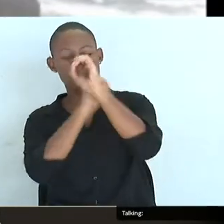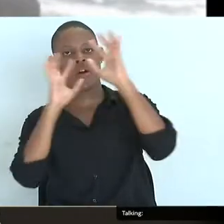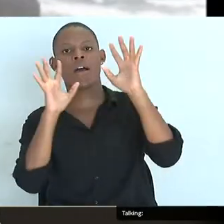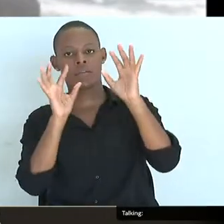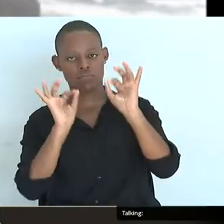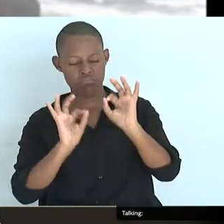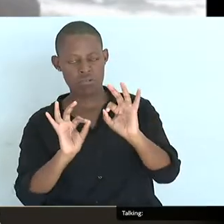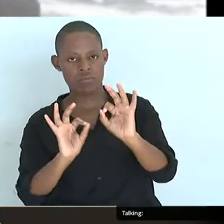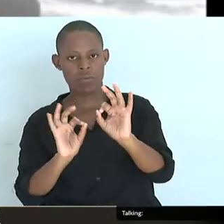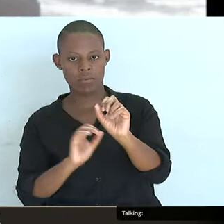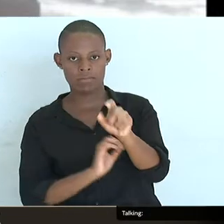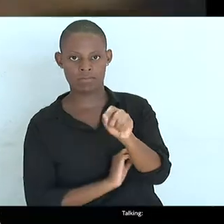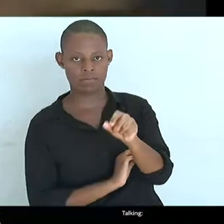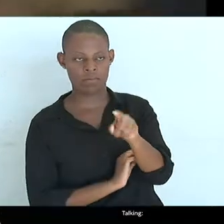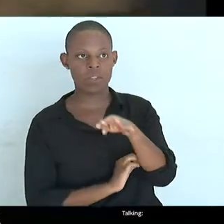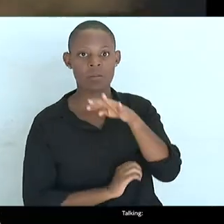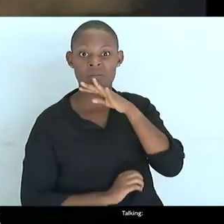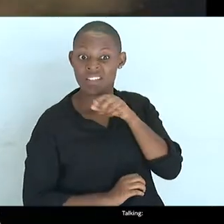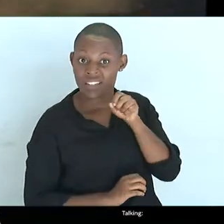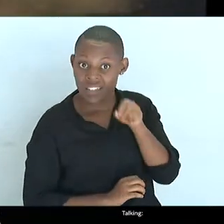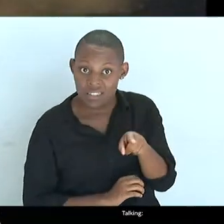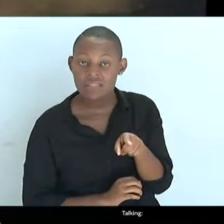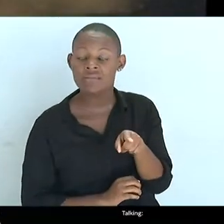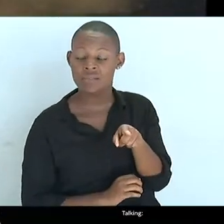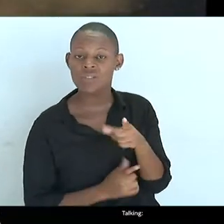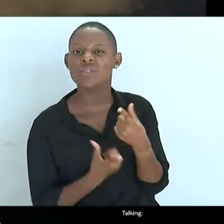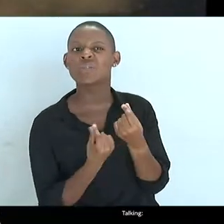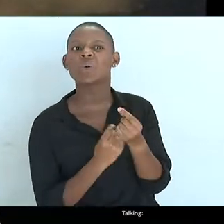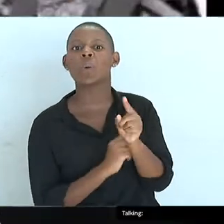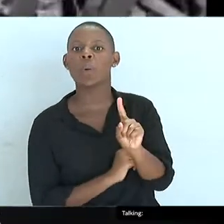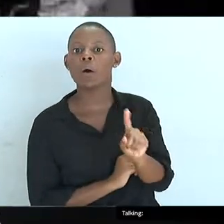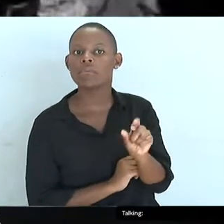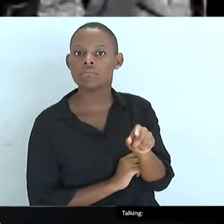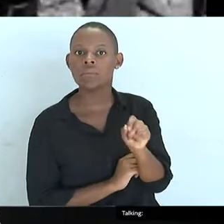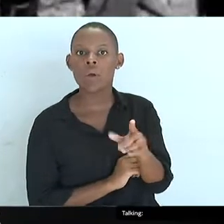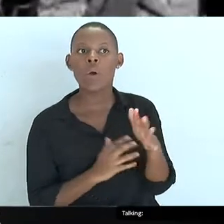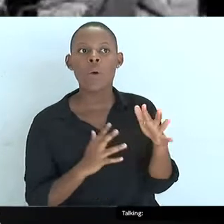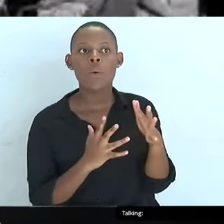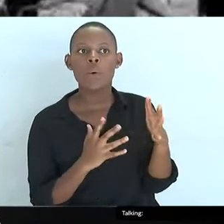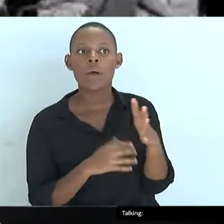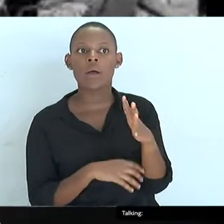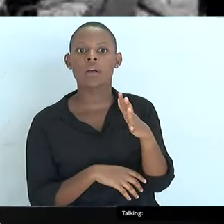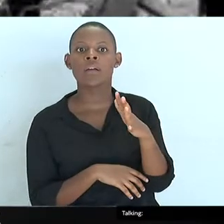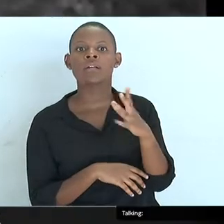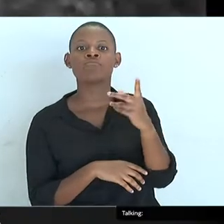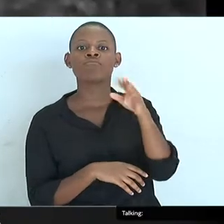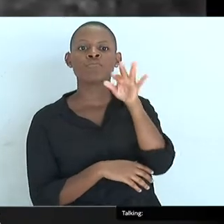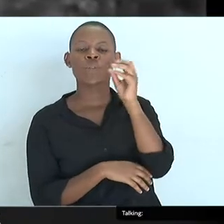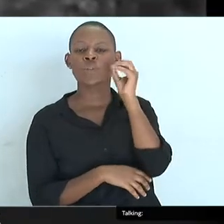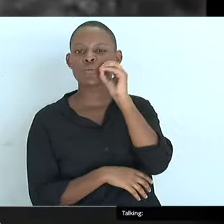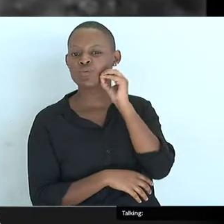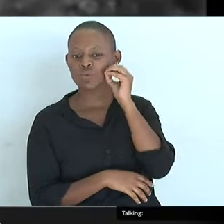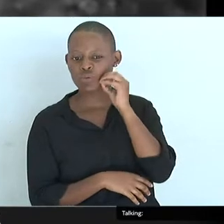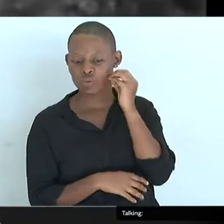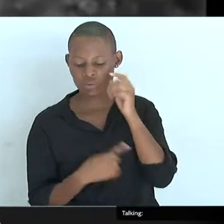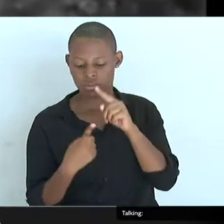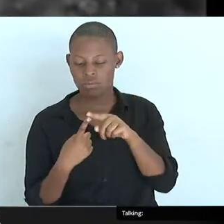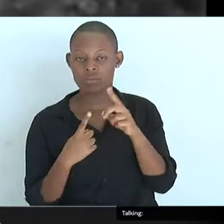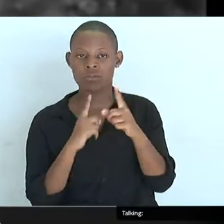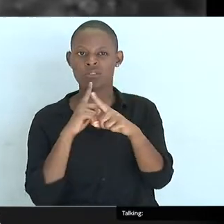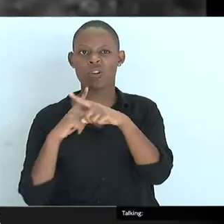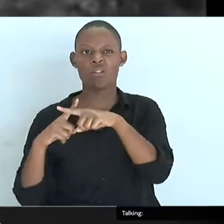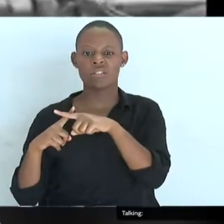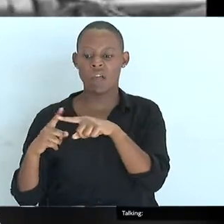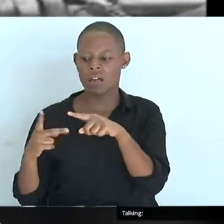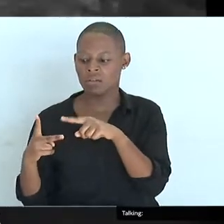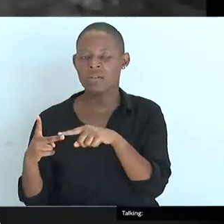This tranquil land is home to the first encounters between the Amazulu, Amaxhosa, Portuguese, Dutch and